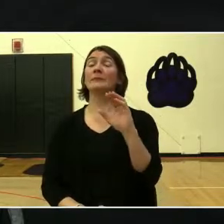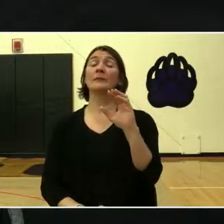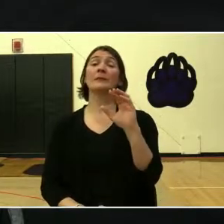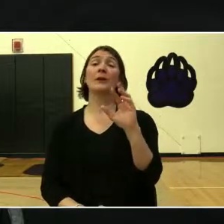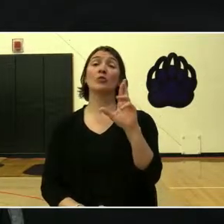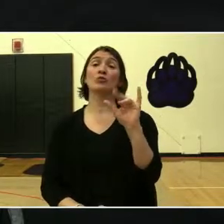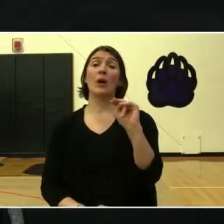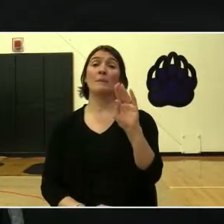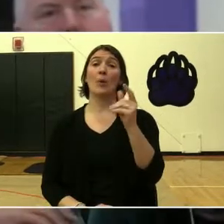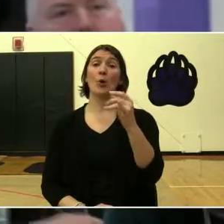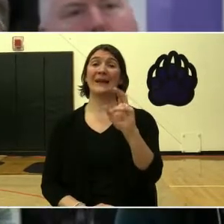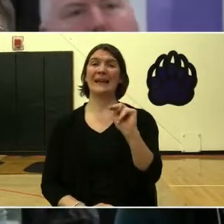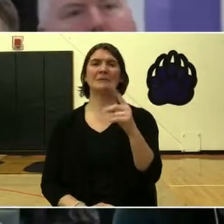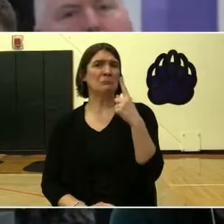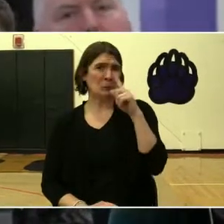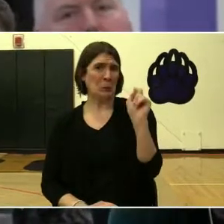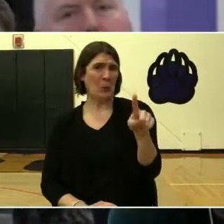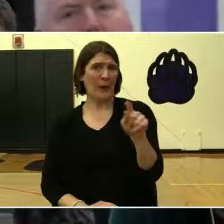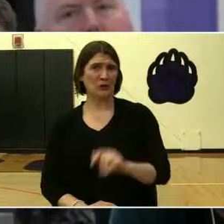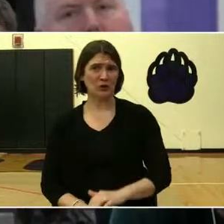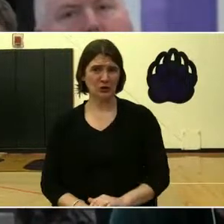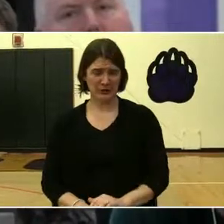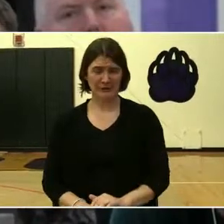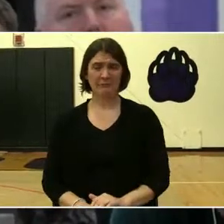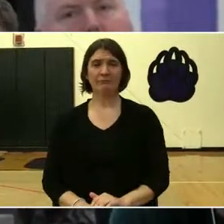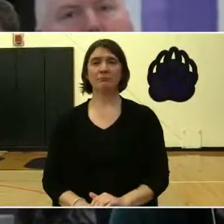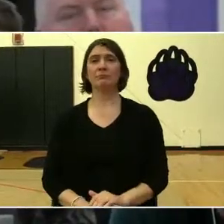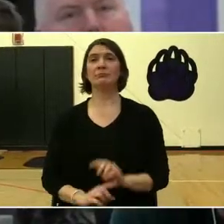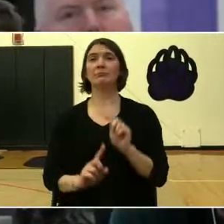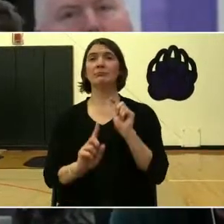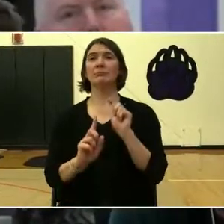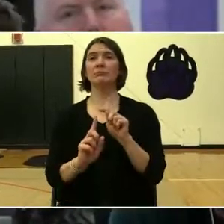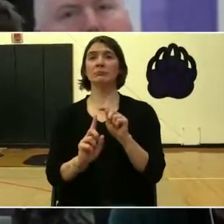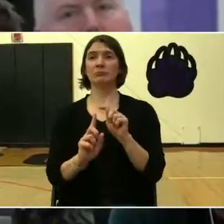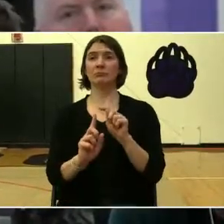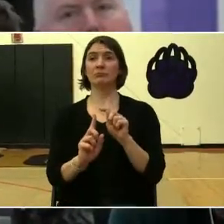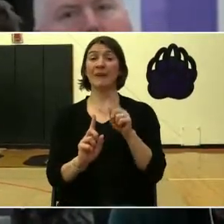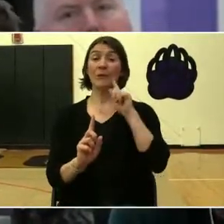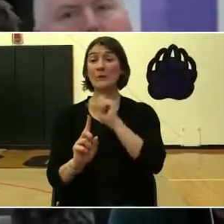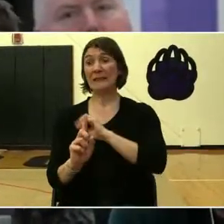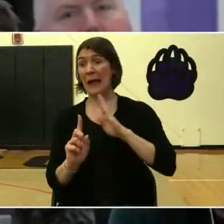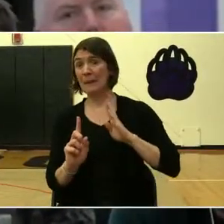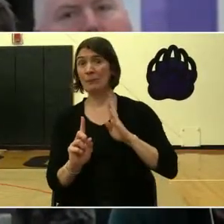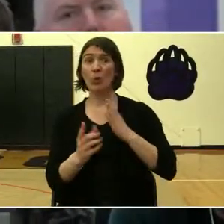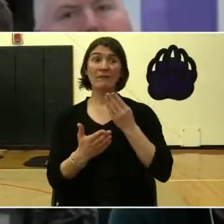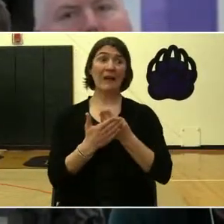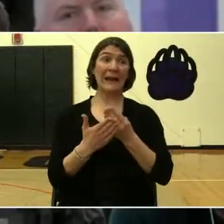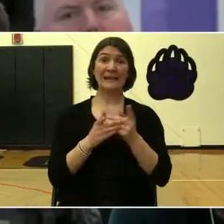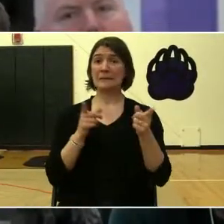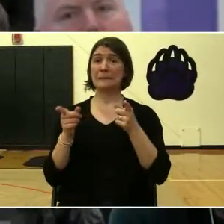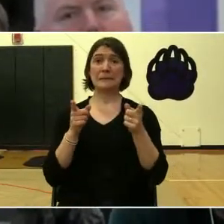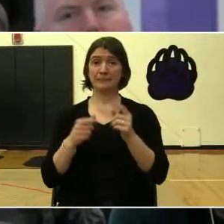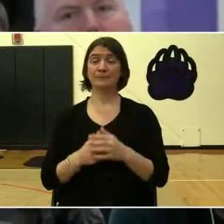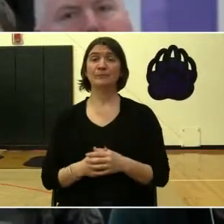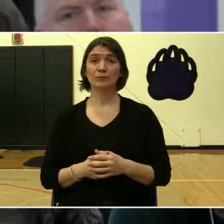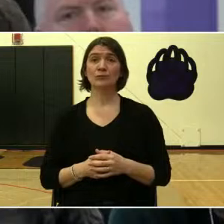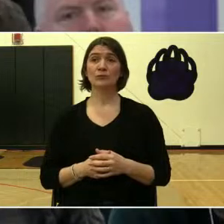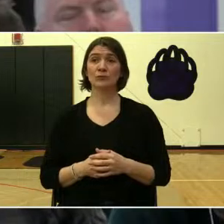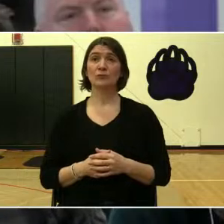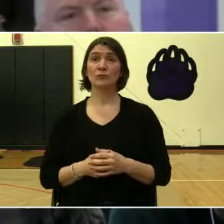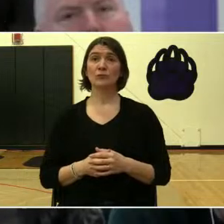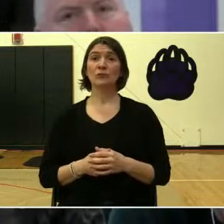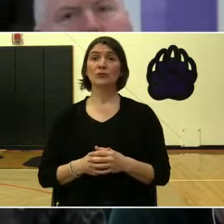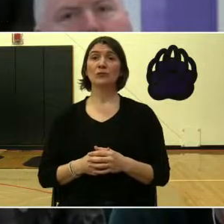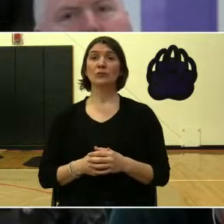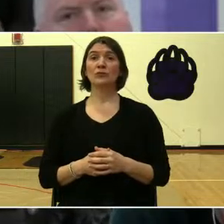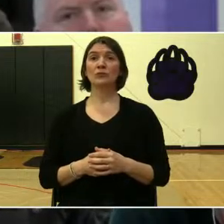Morgan this is just a question um for the select board or or finance manager